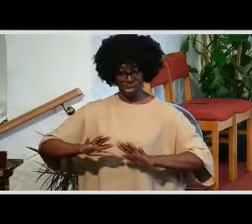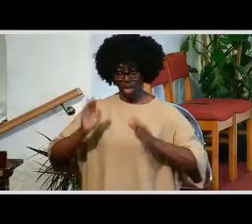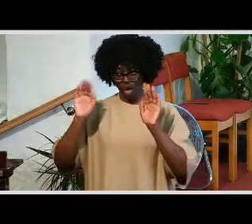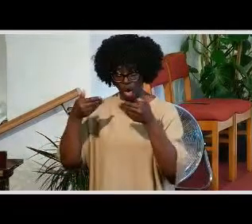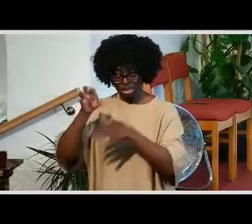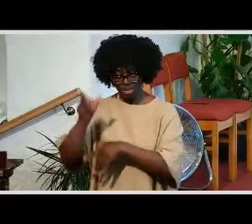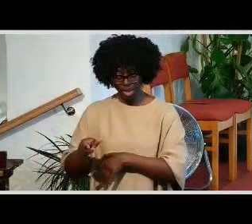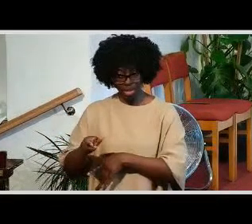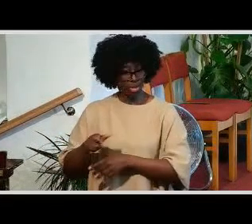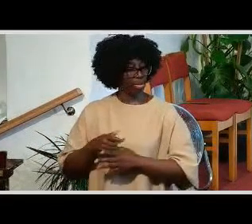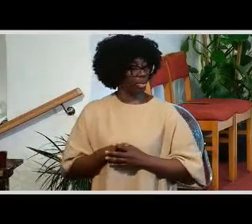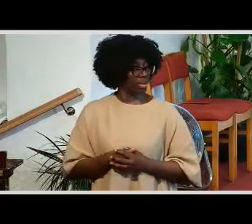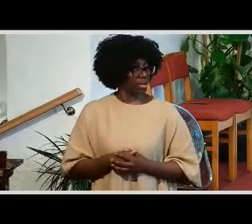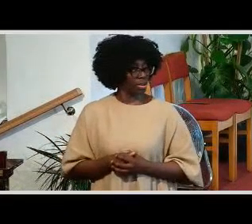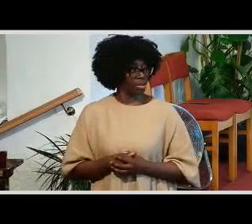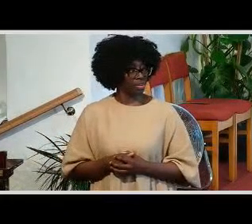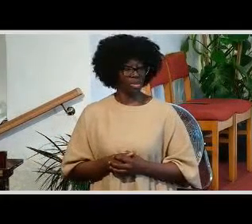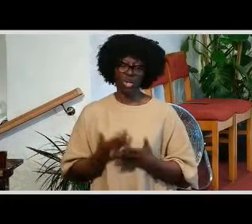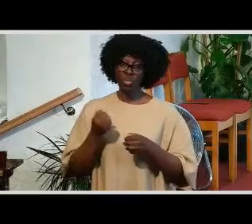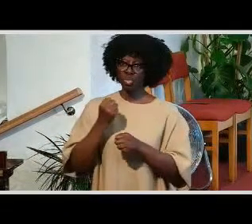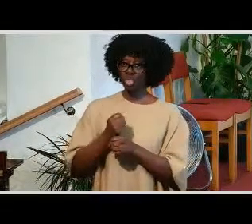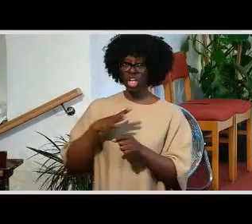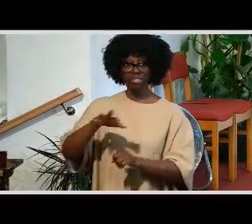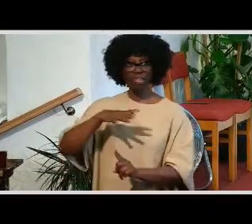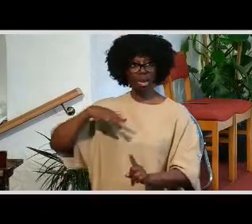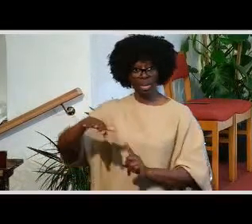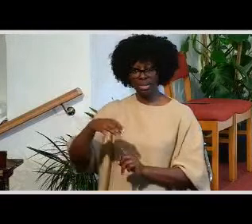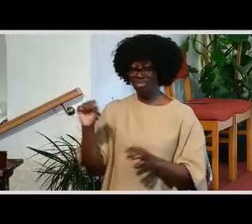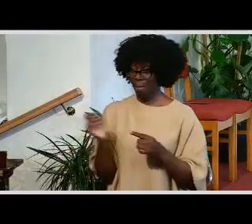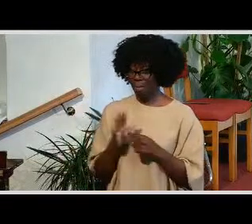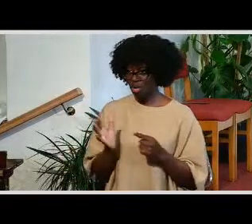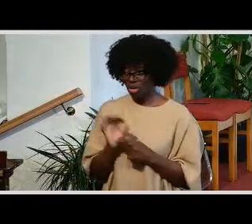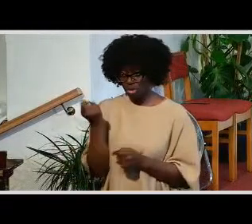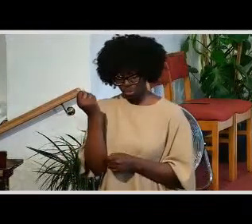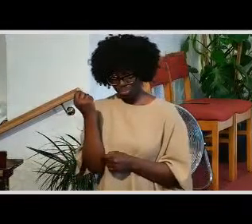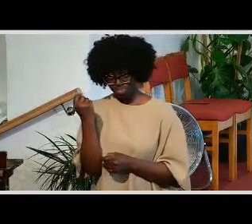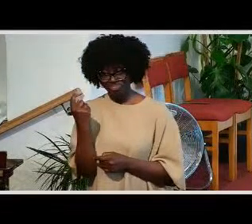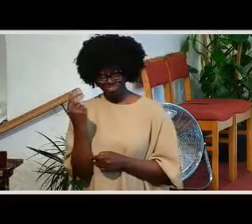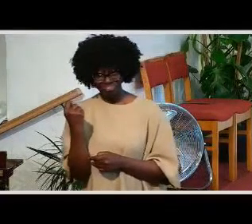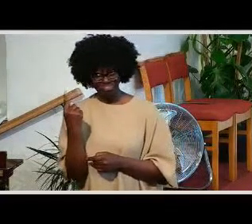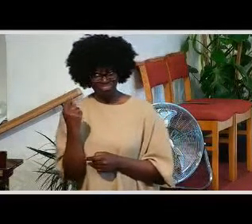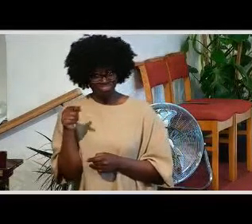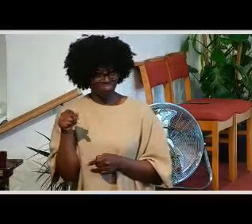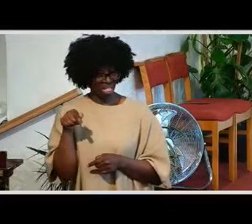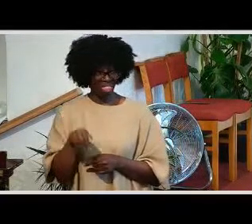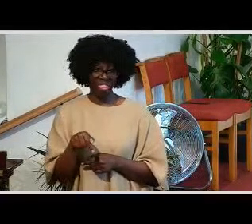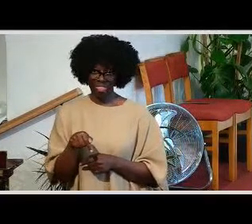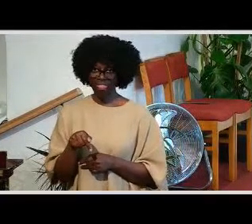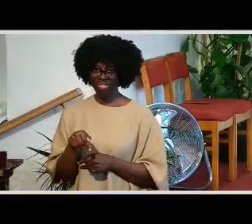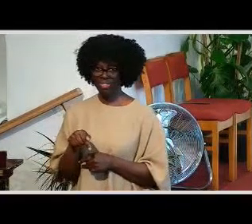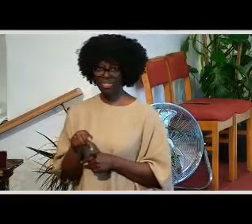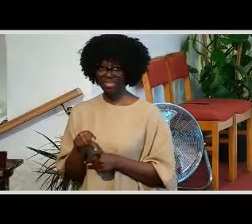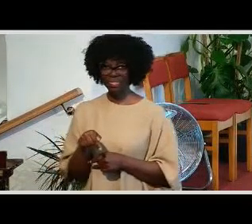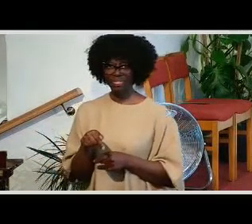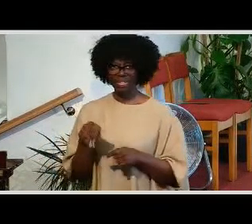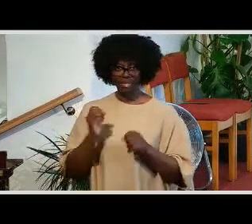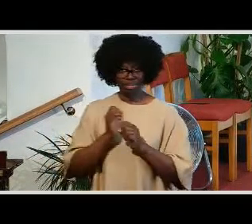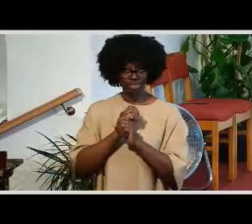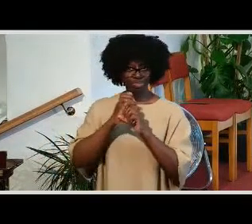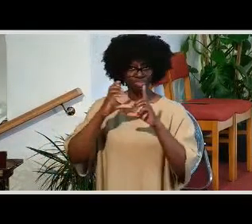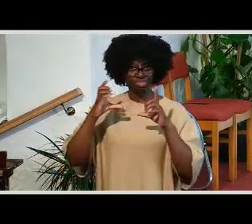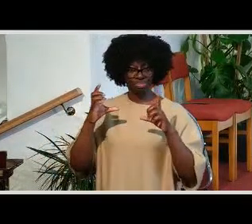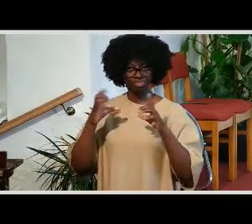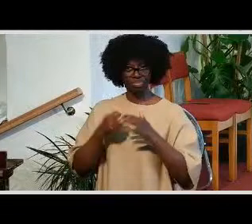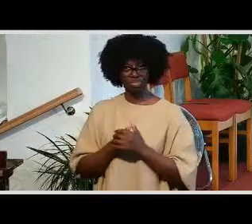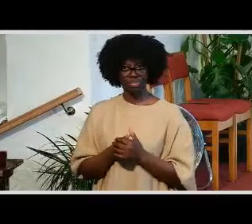So in our church environment, it's important that we understand these concepts to be a successful possibility, your